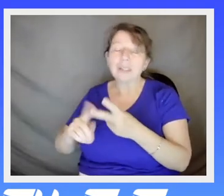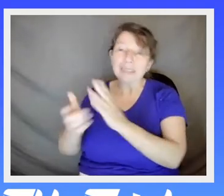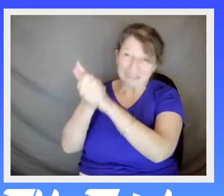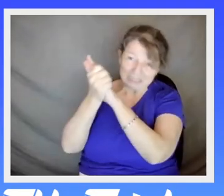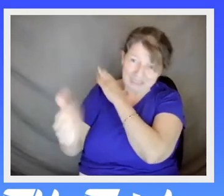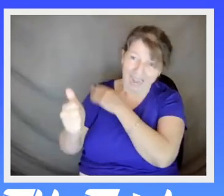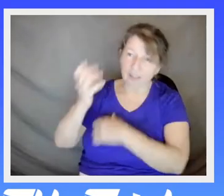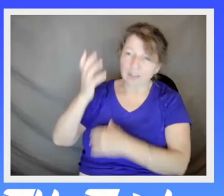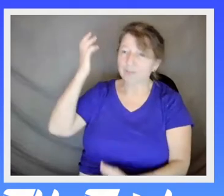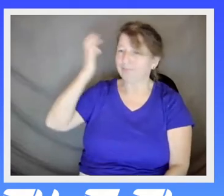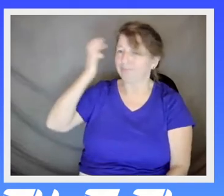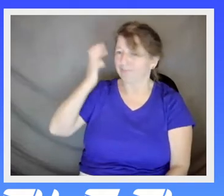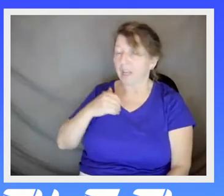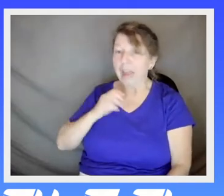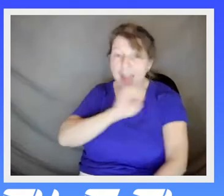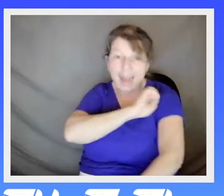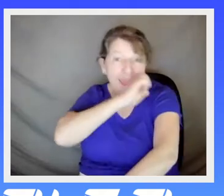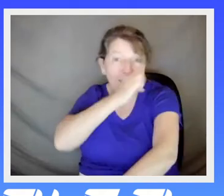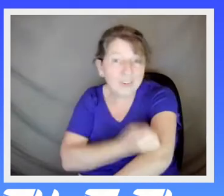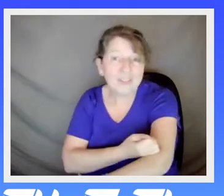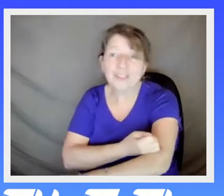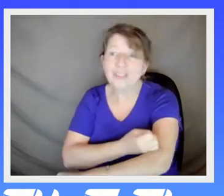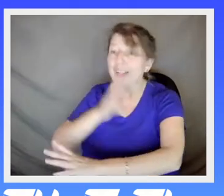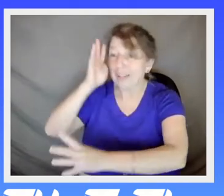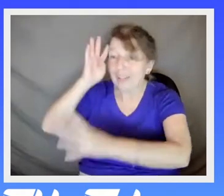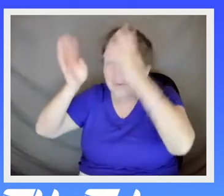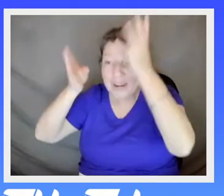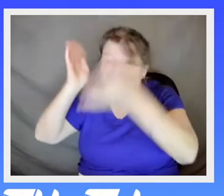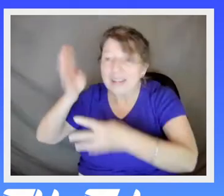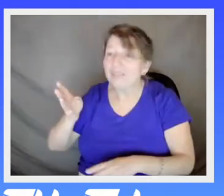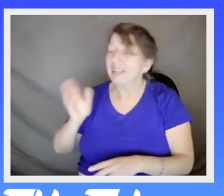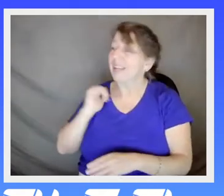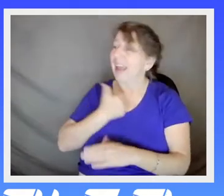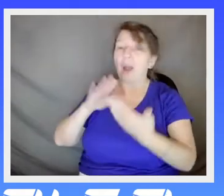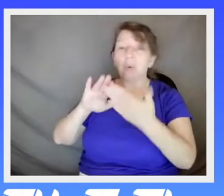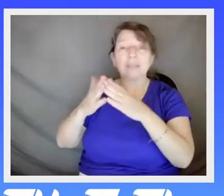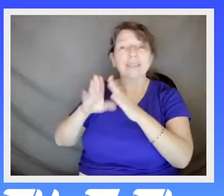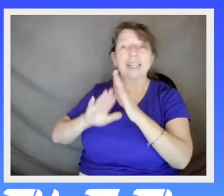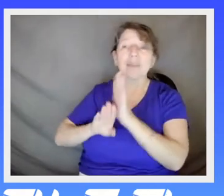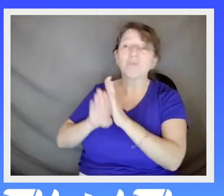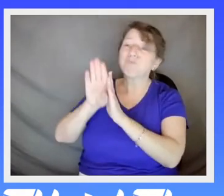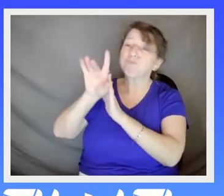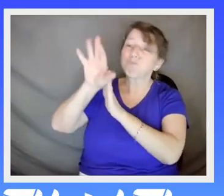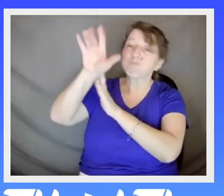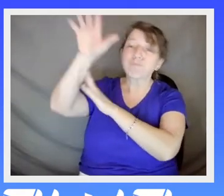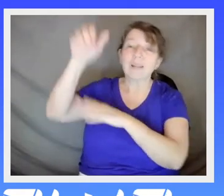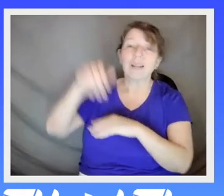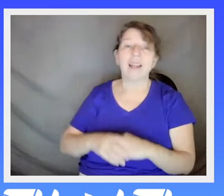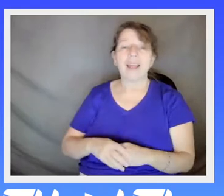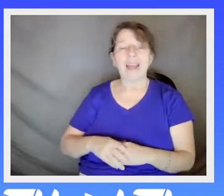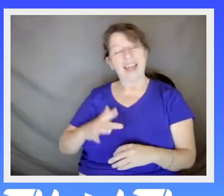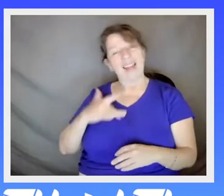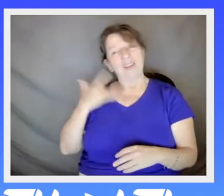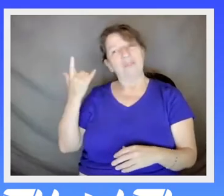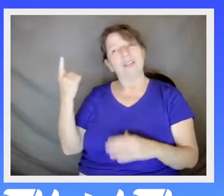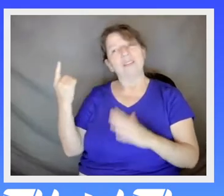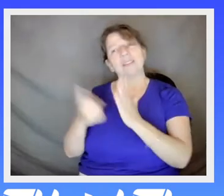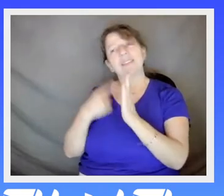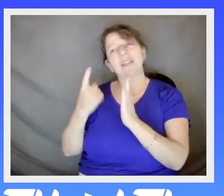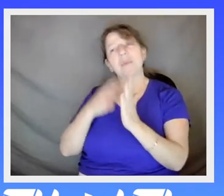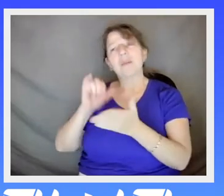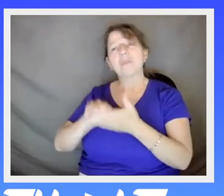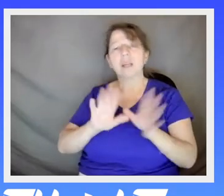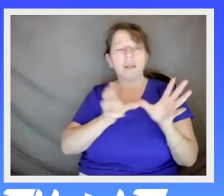and energy and creativity. And it often feels that the silos that are up mean